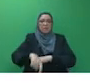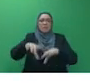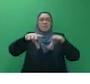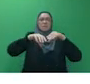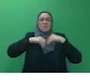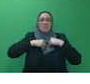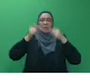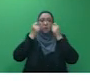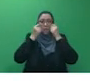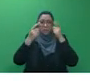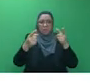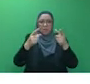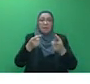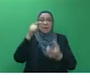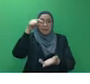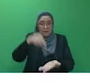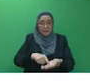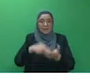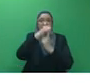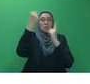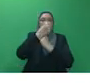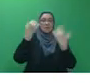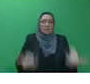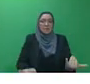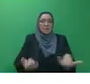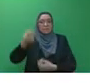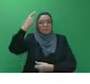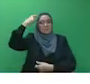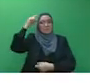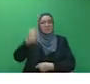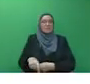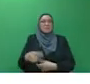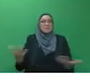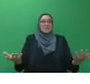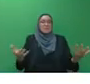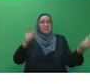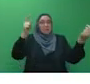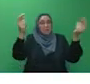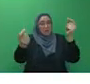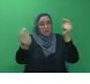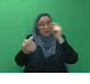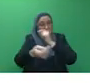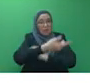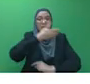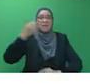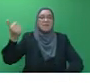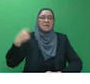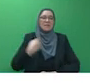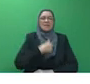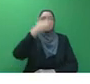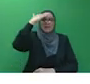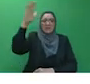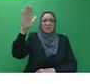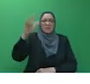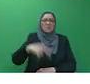this is it this is what's happening and i don't know when things are going to change for the better so to acknowledge that and